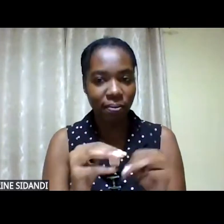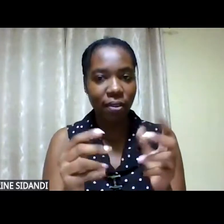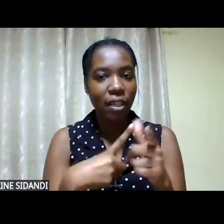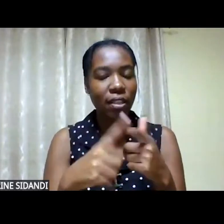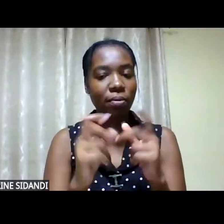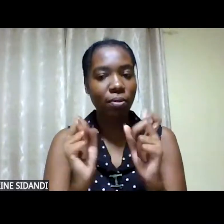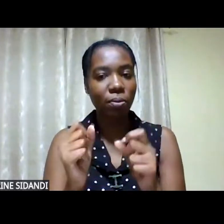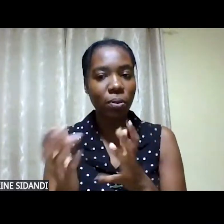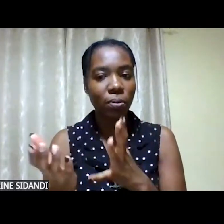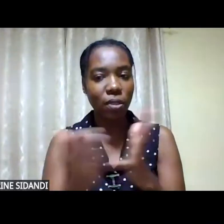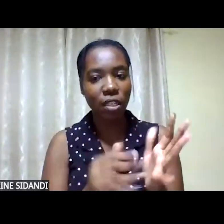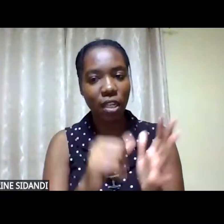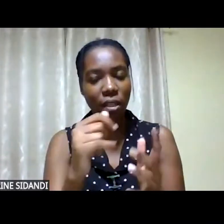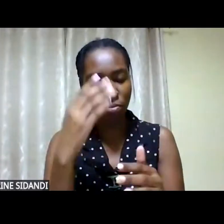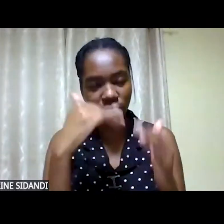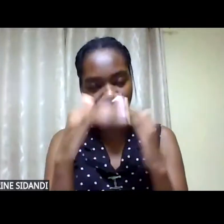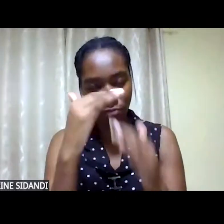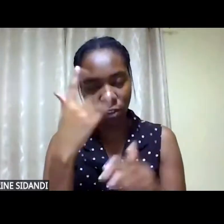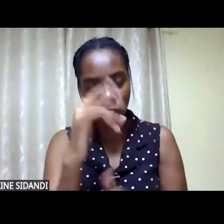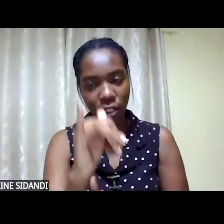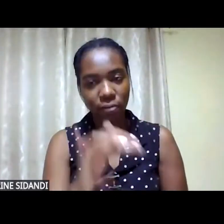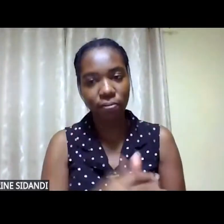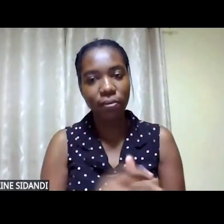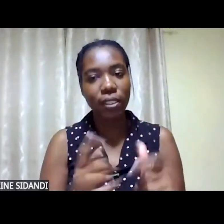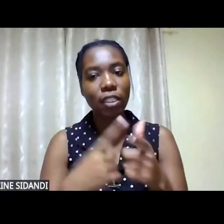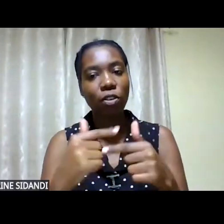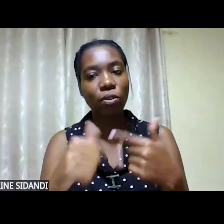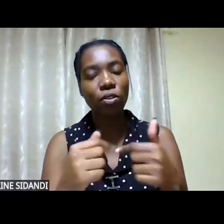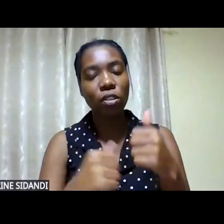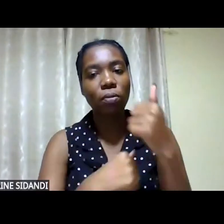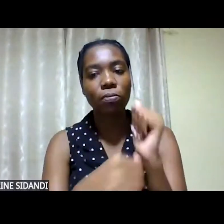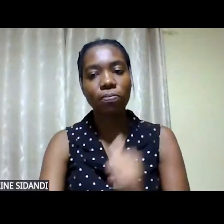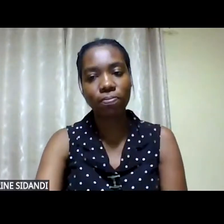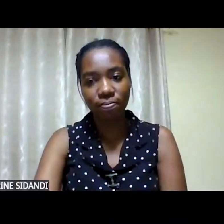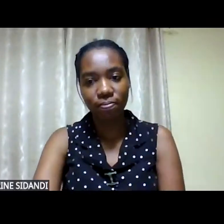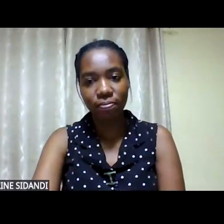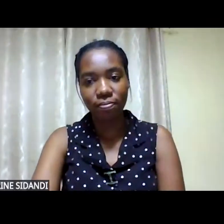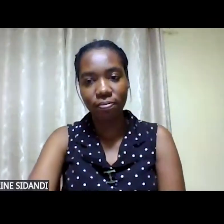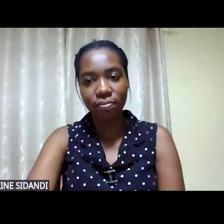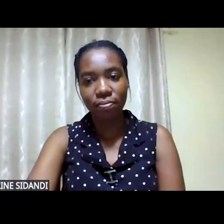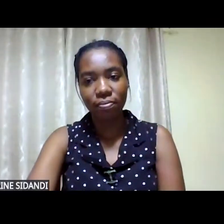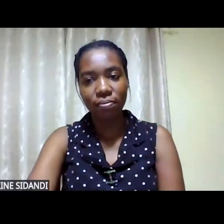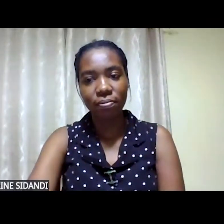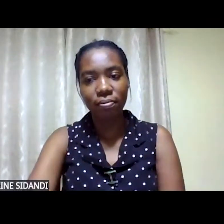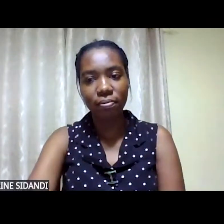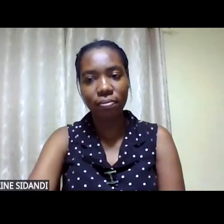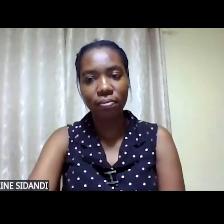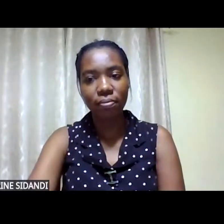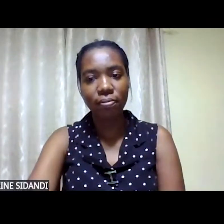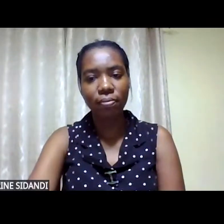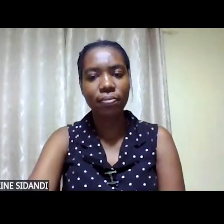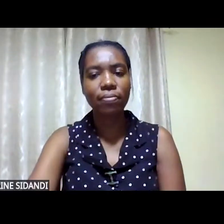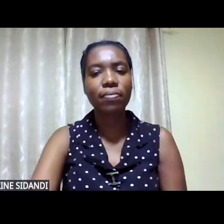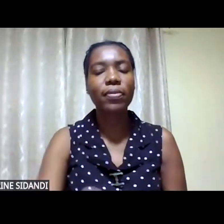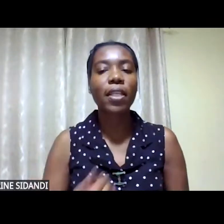right experts for that, and yeah, we can continue supporting. There is a question by Morage Geshuki.